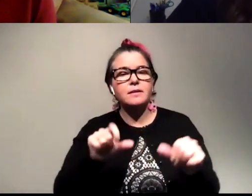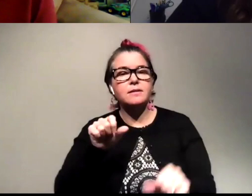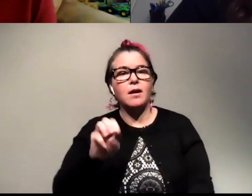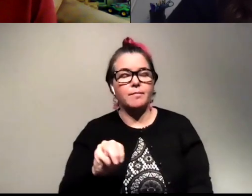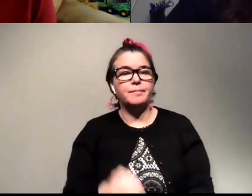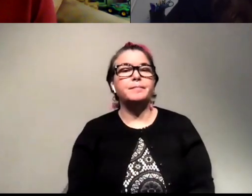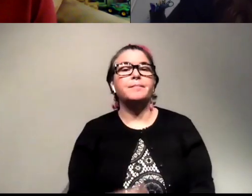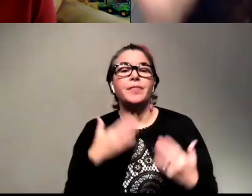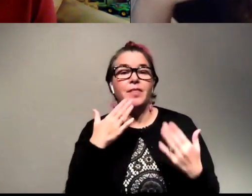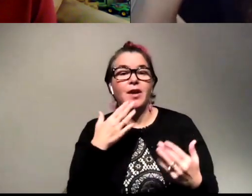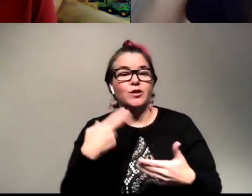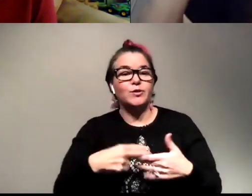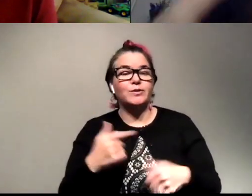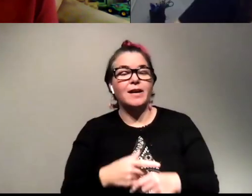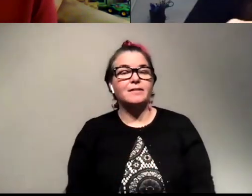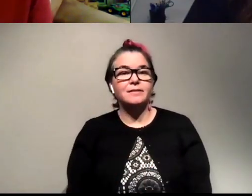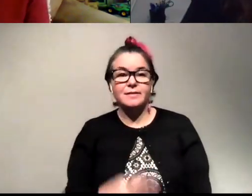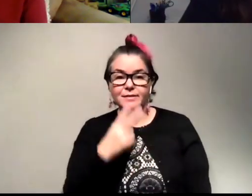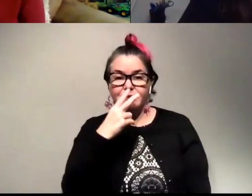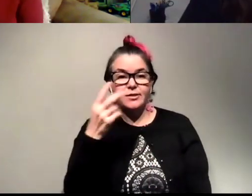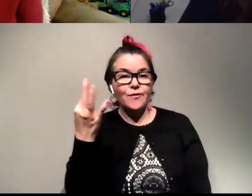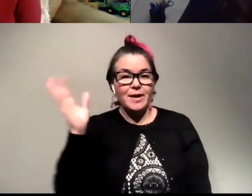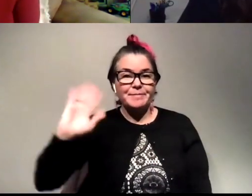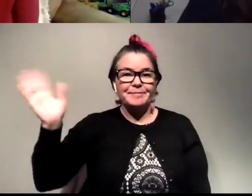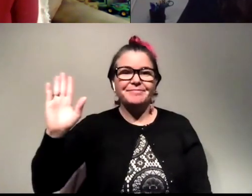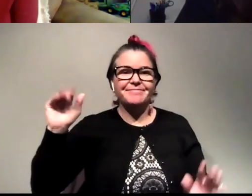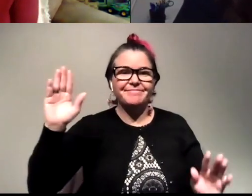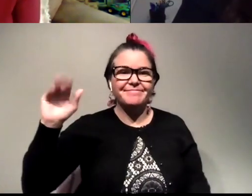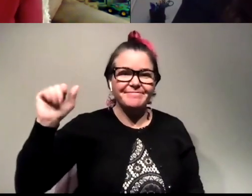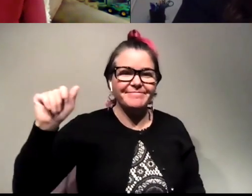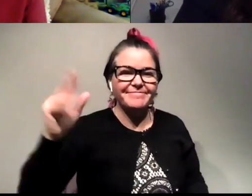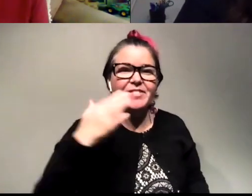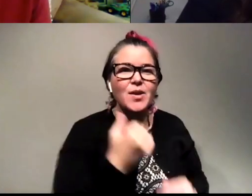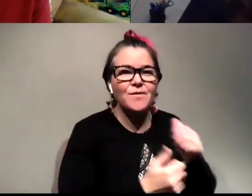skypeascientist.com. Thank you for being with us today, and we'll see you next time. Awesome. Thank you, everybody. Bye. Thank you.